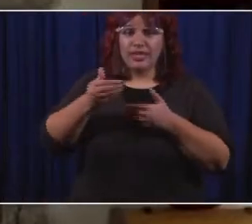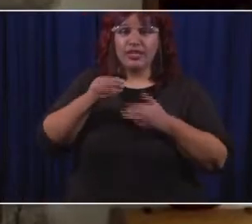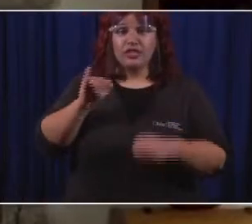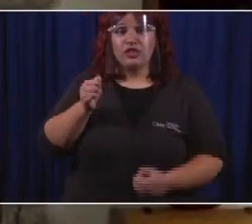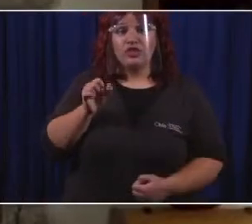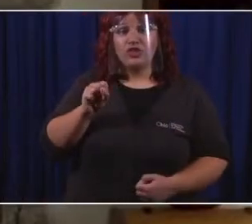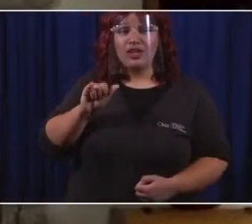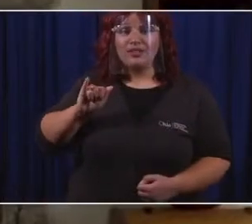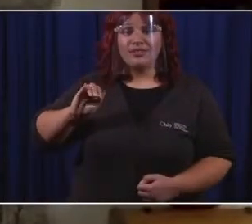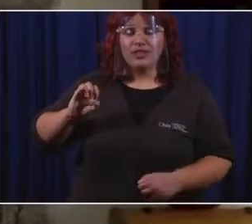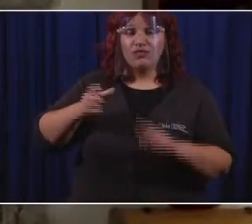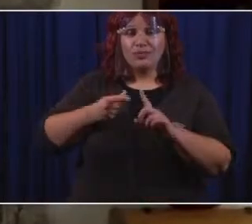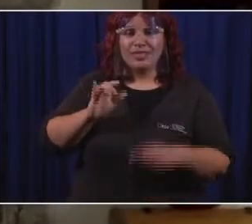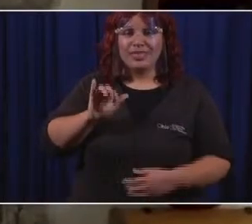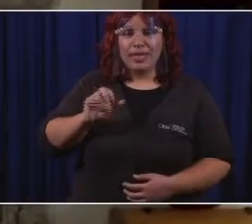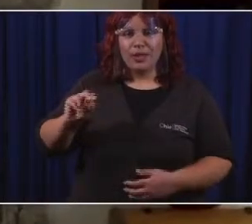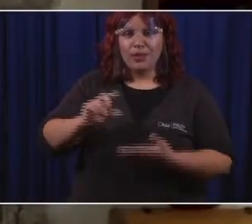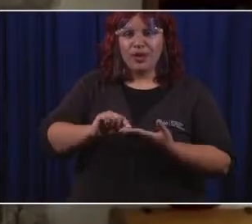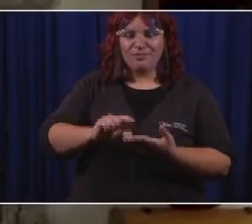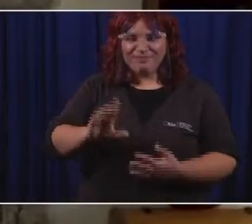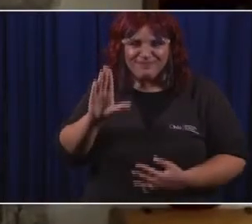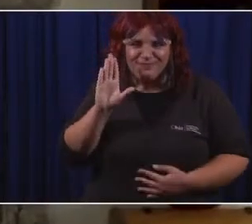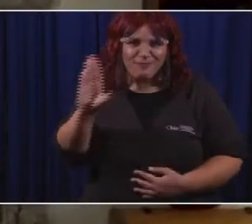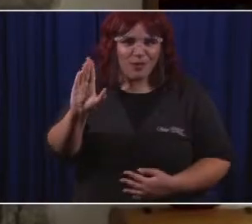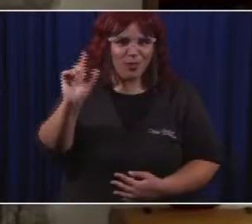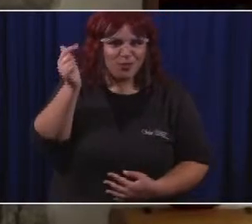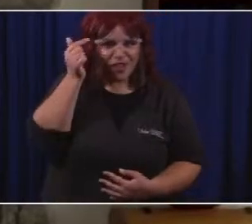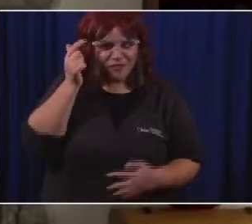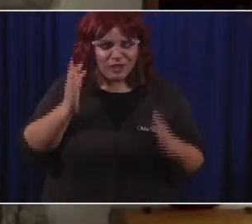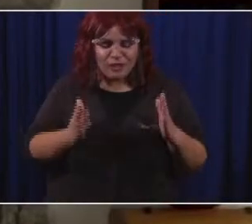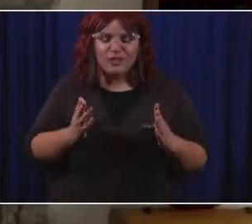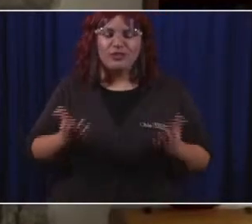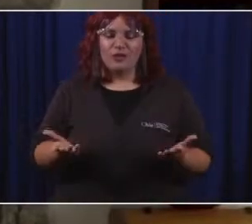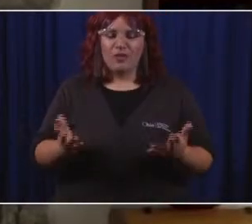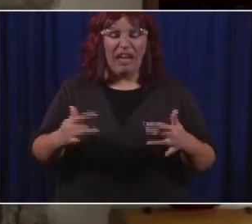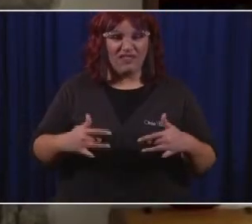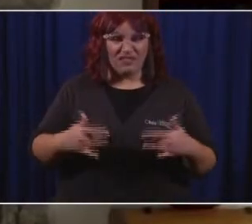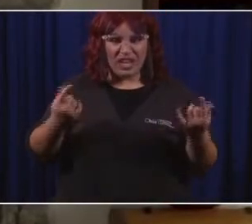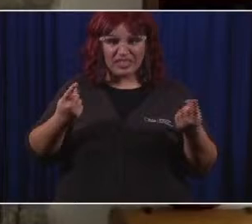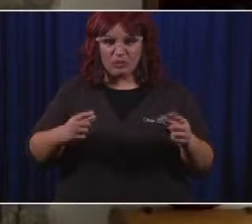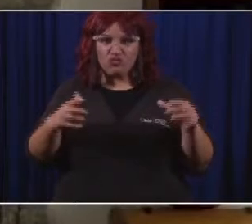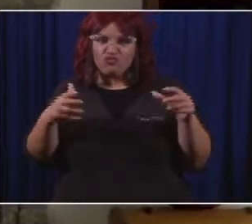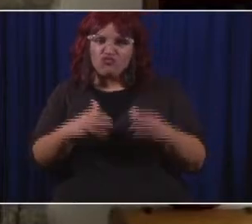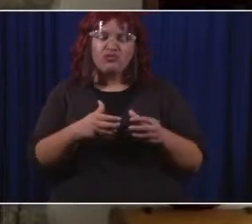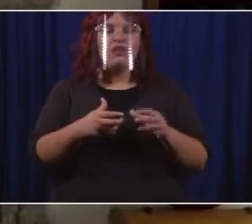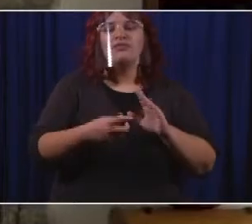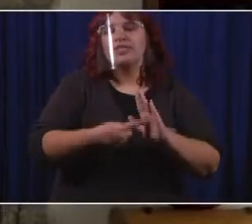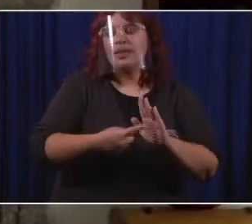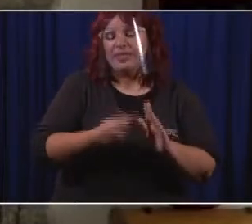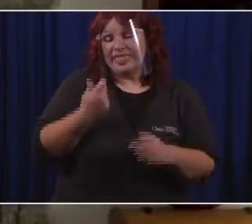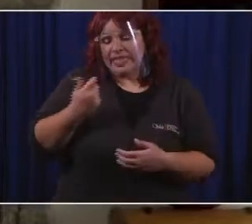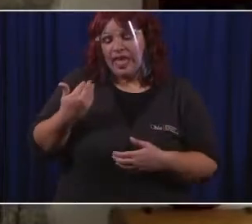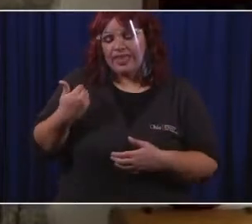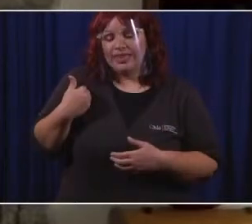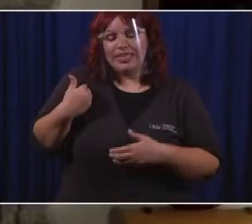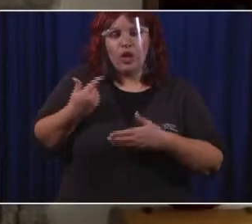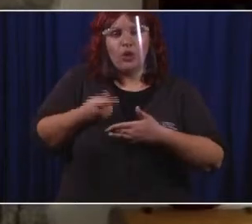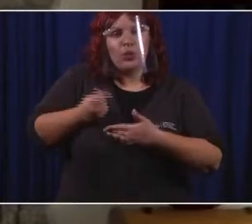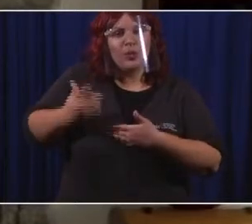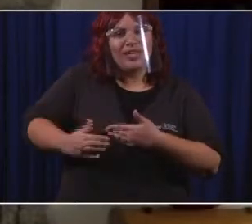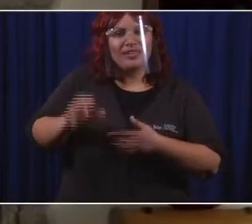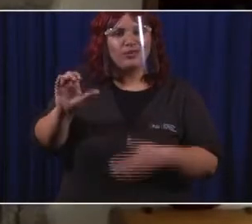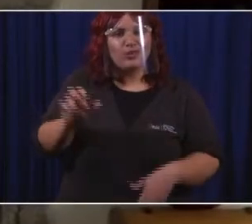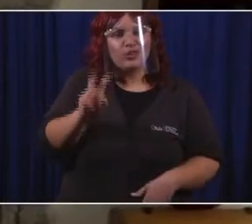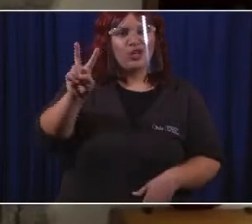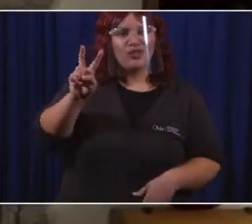Hello. My question is about like the size of events like the rally in Circleville this weekend. I guess, will